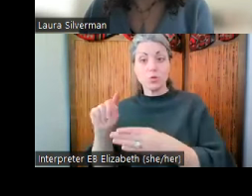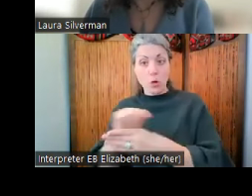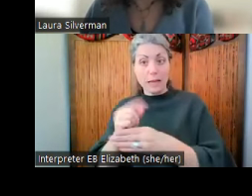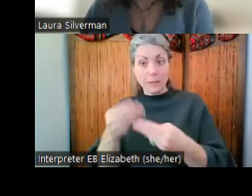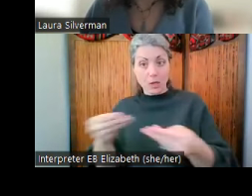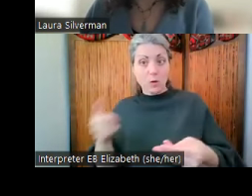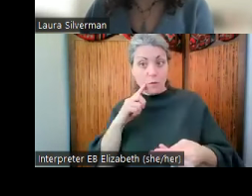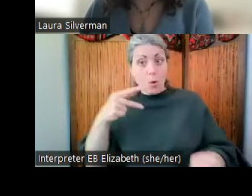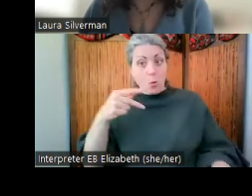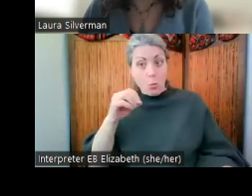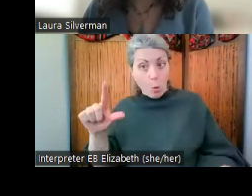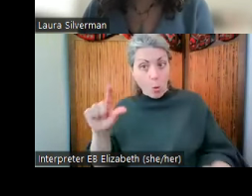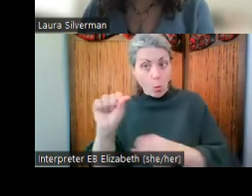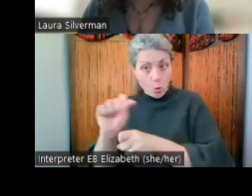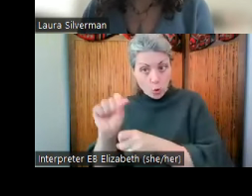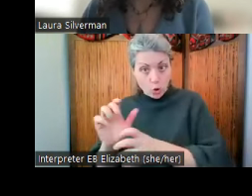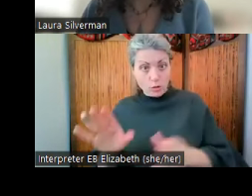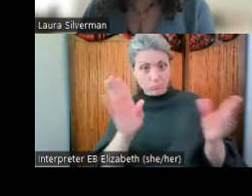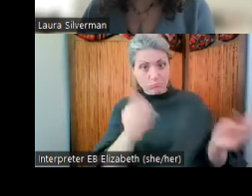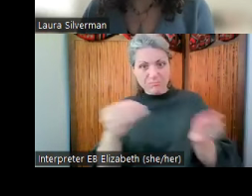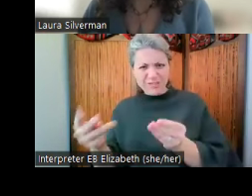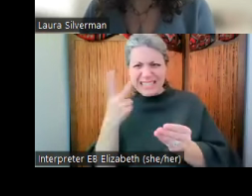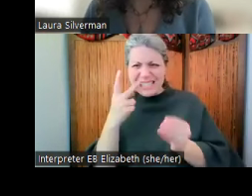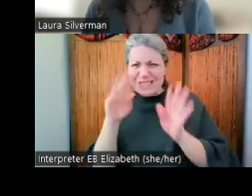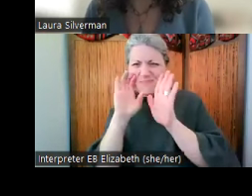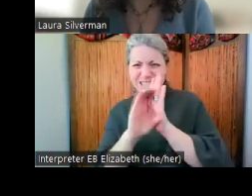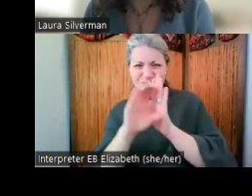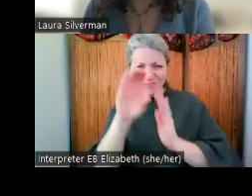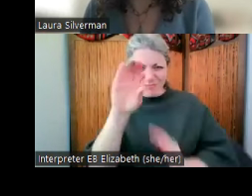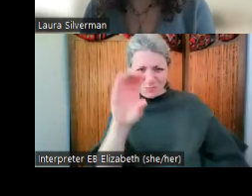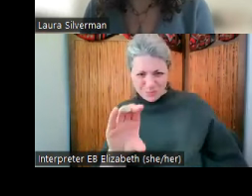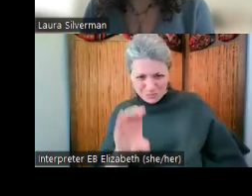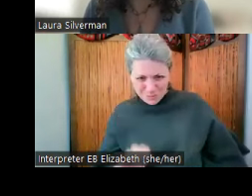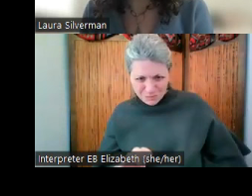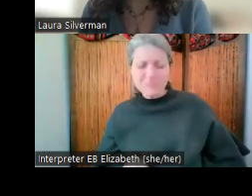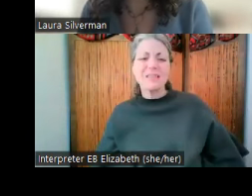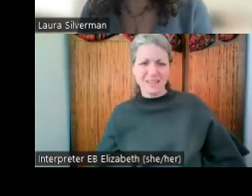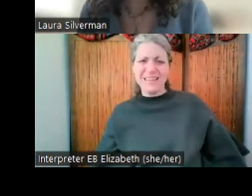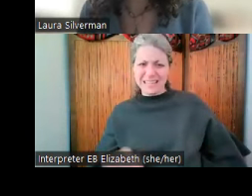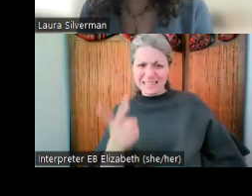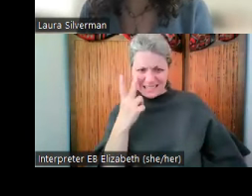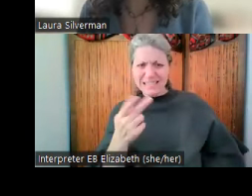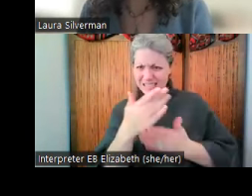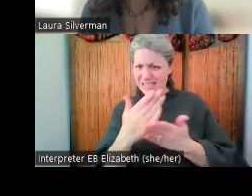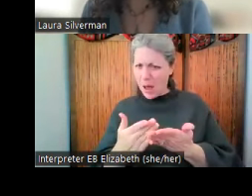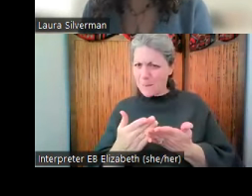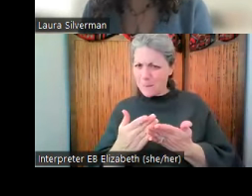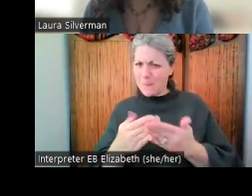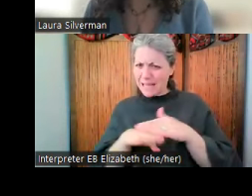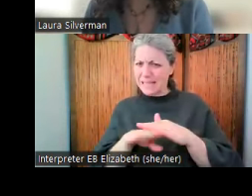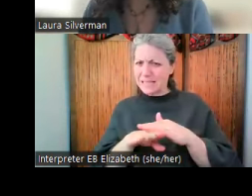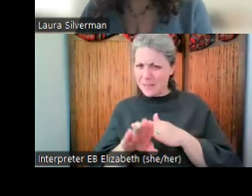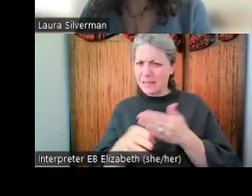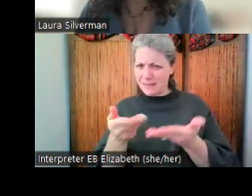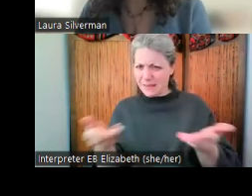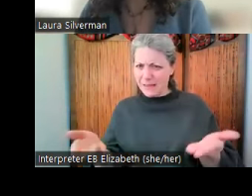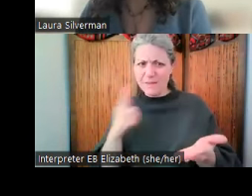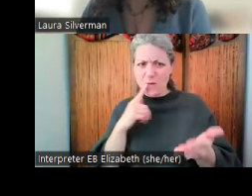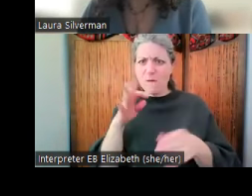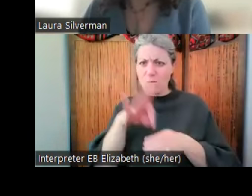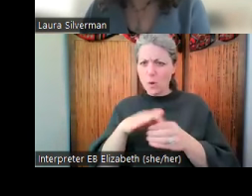shows, if you can see them, some features of the voting machine. So the